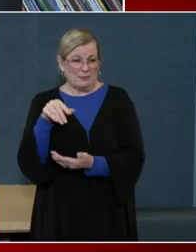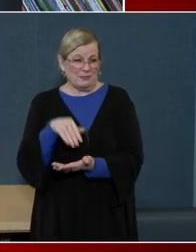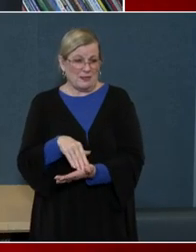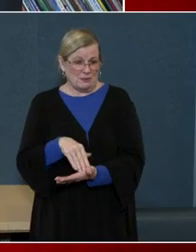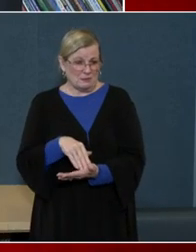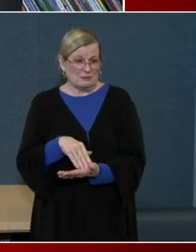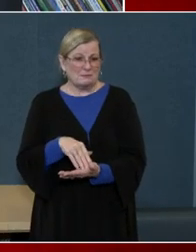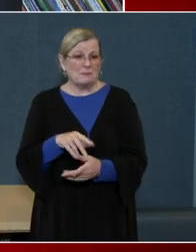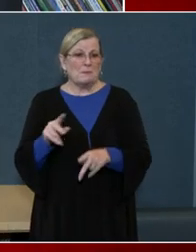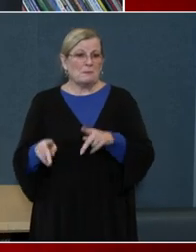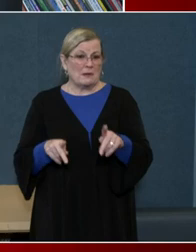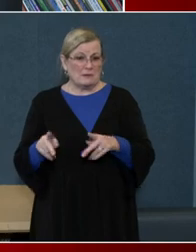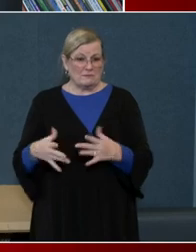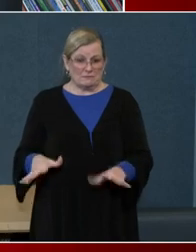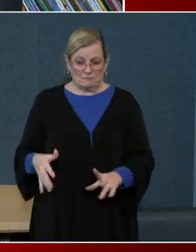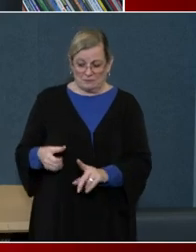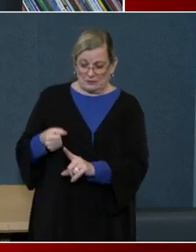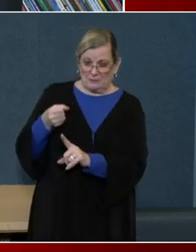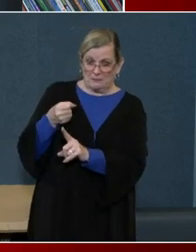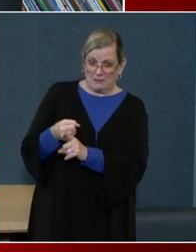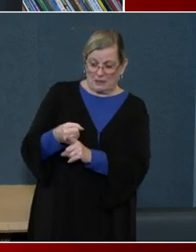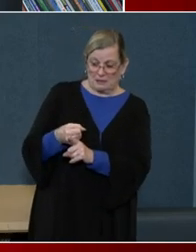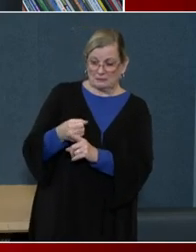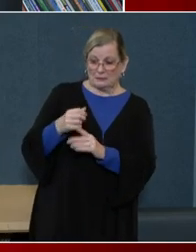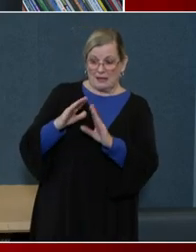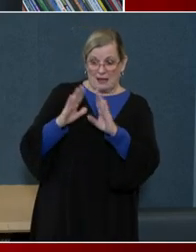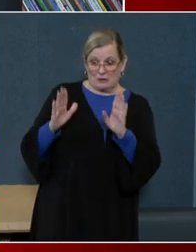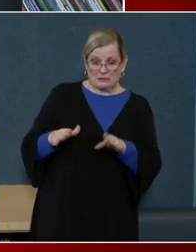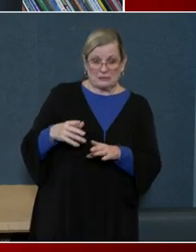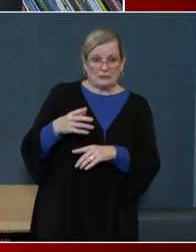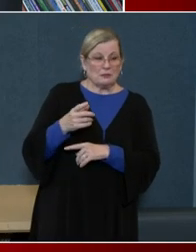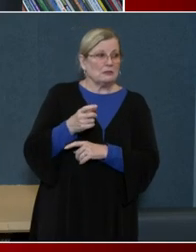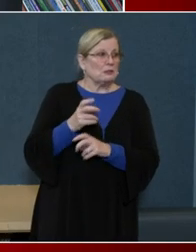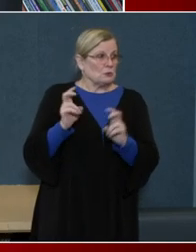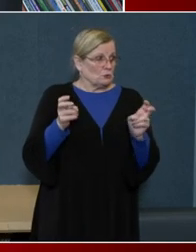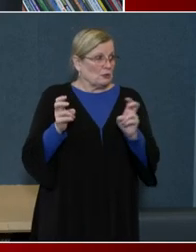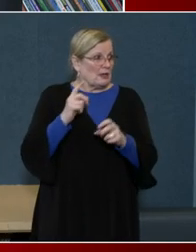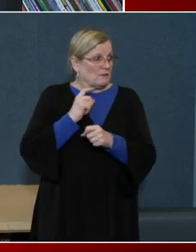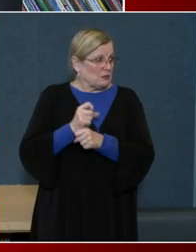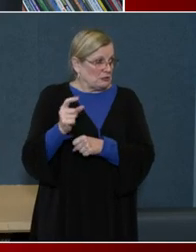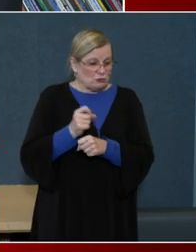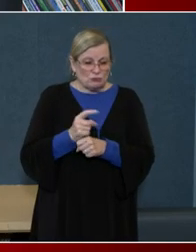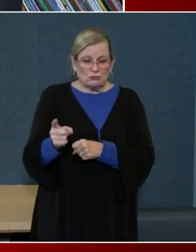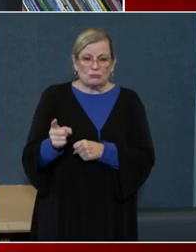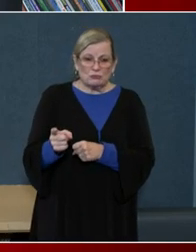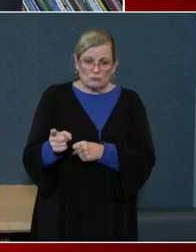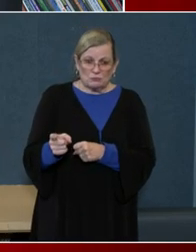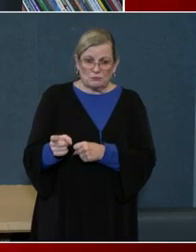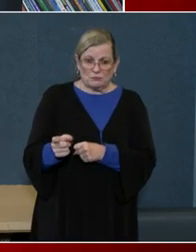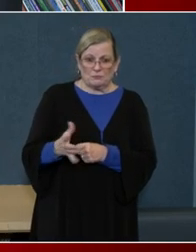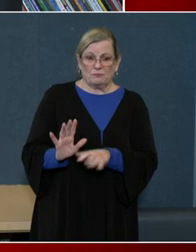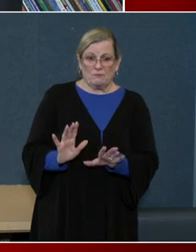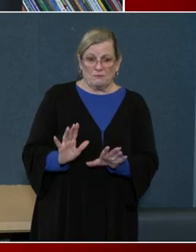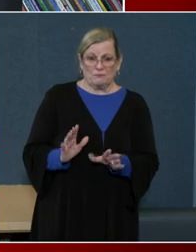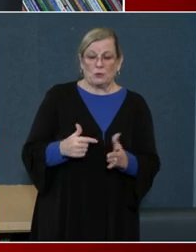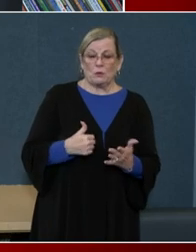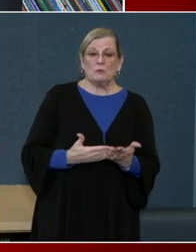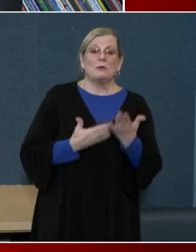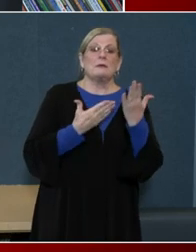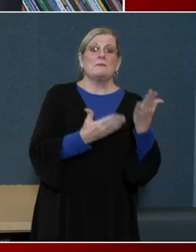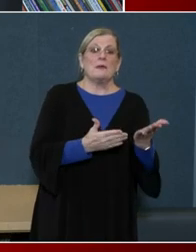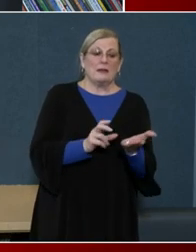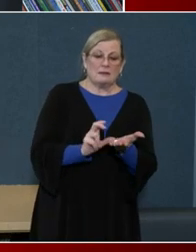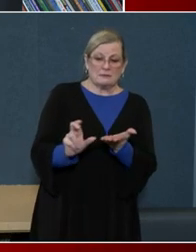year. And 12% of those cases are for amounts under $600. Which is why we